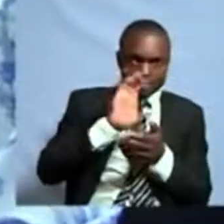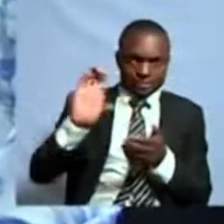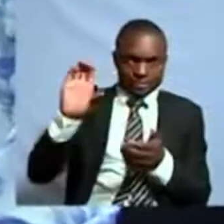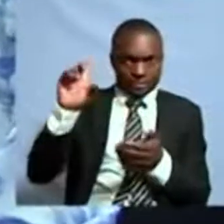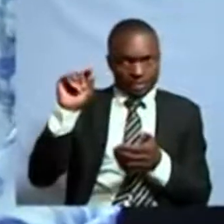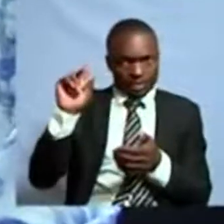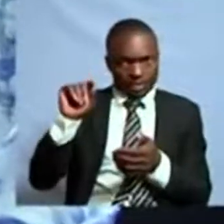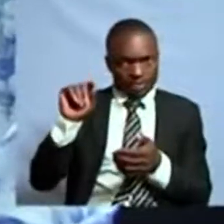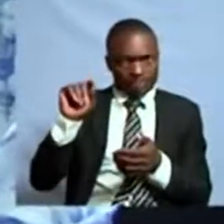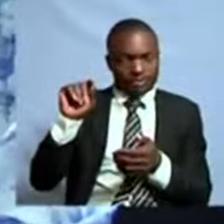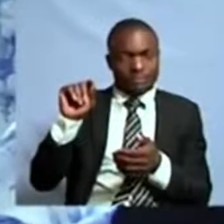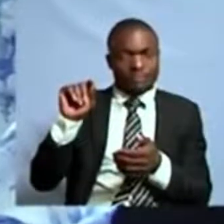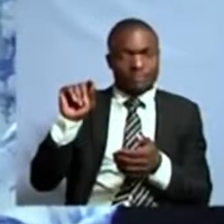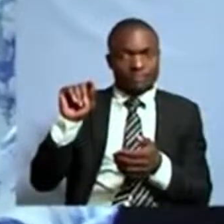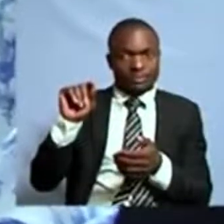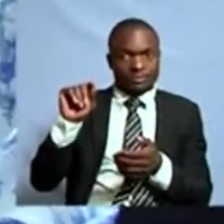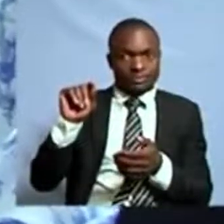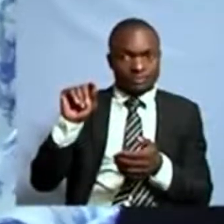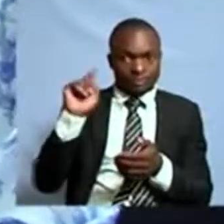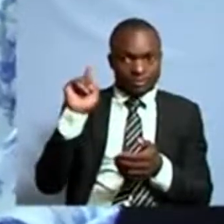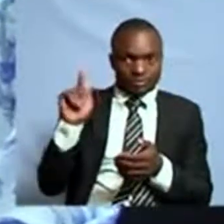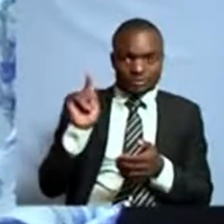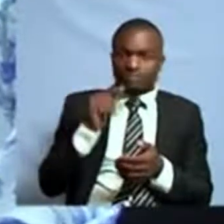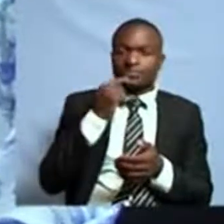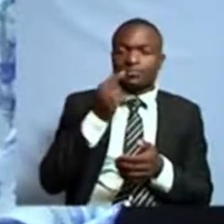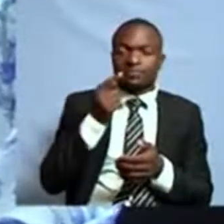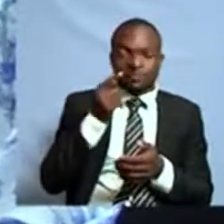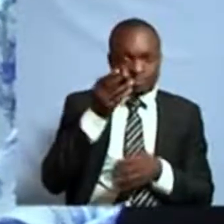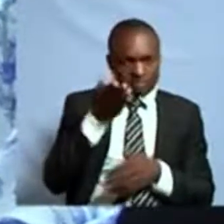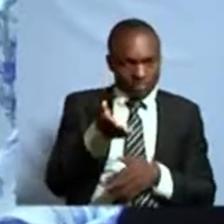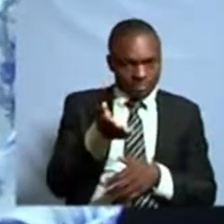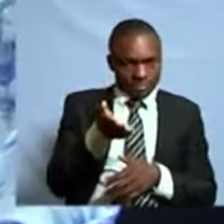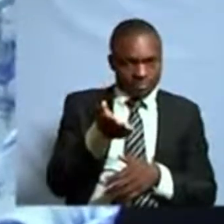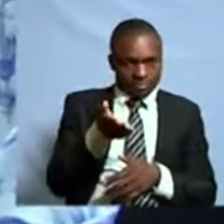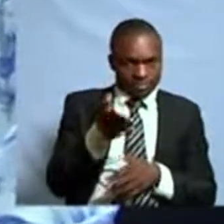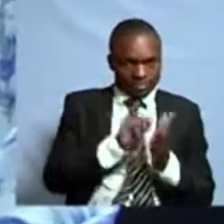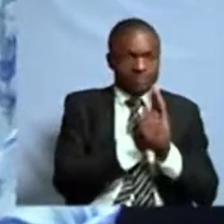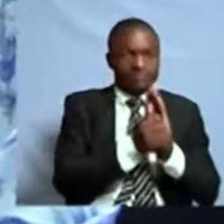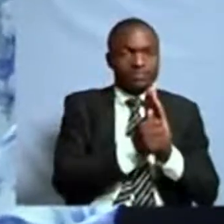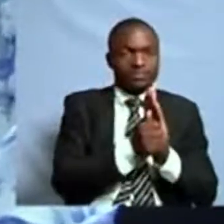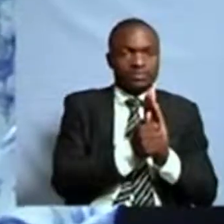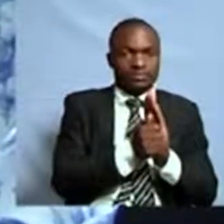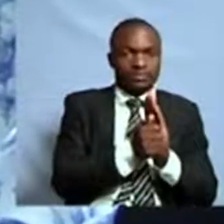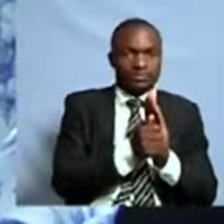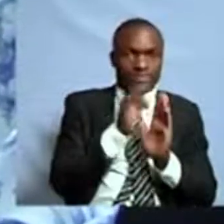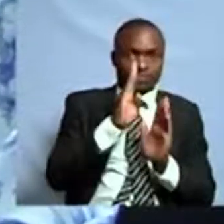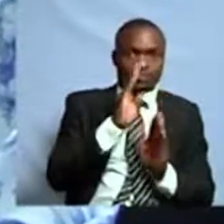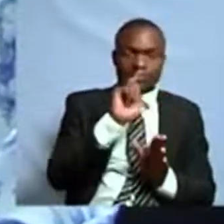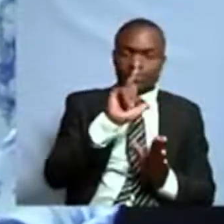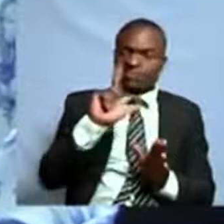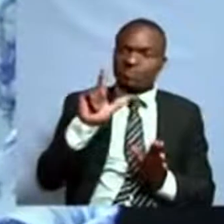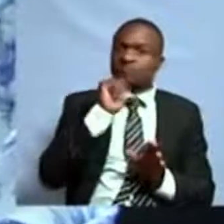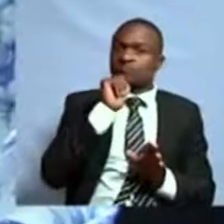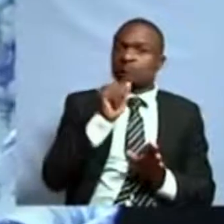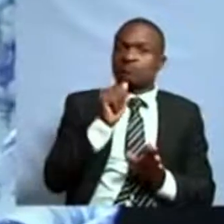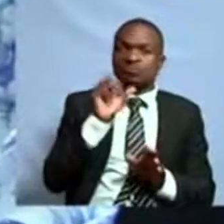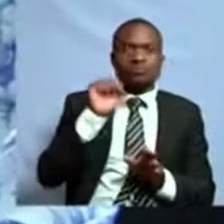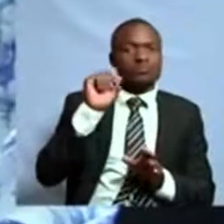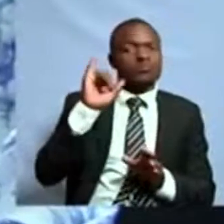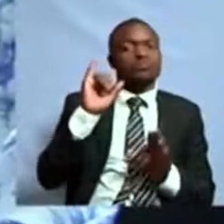minimum contributions, and we propose that that sits in the act, in the bill itself, not in an